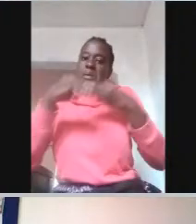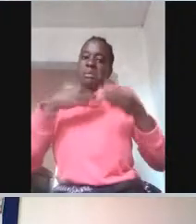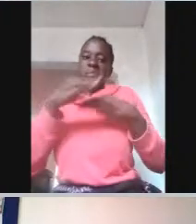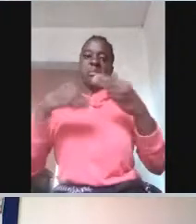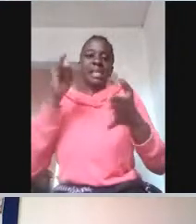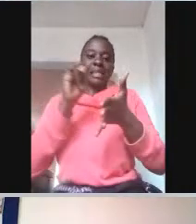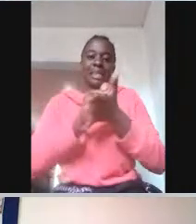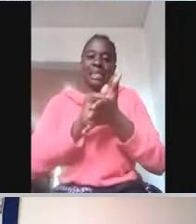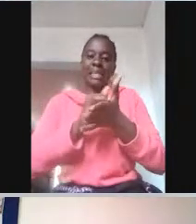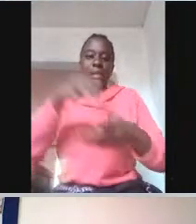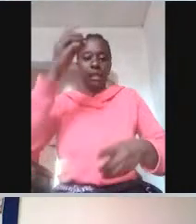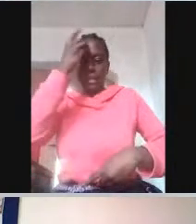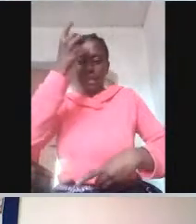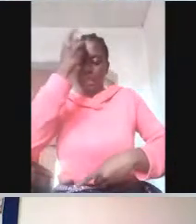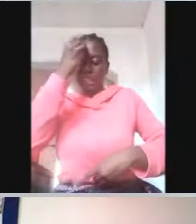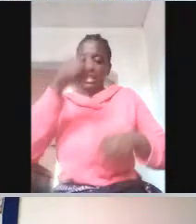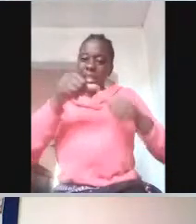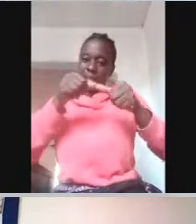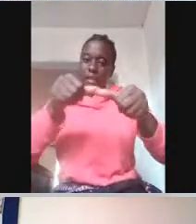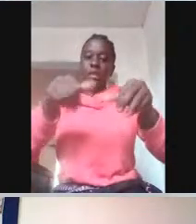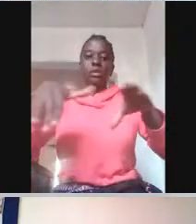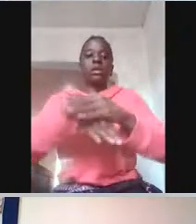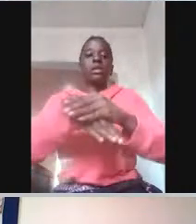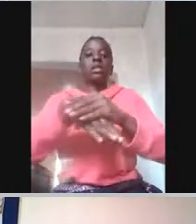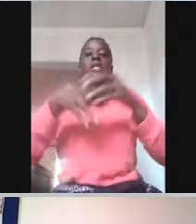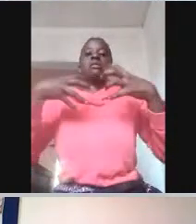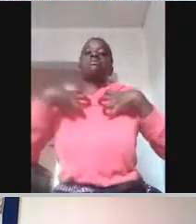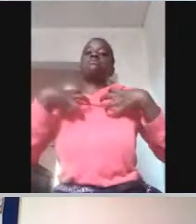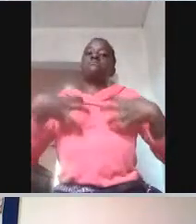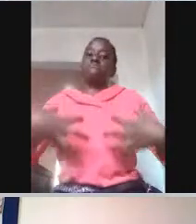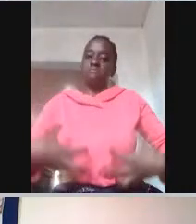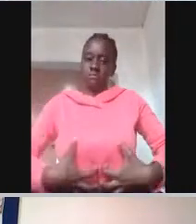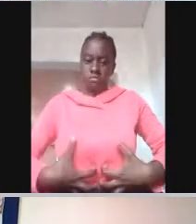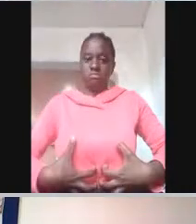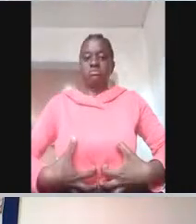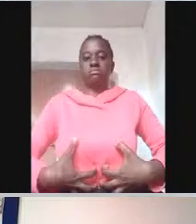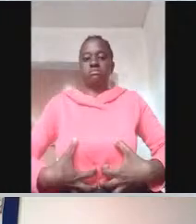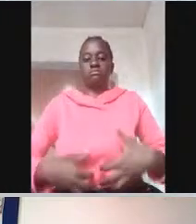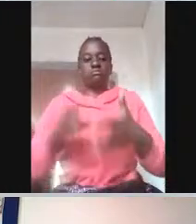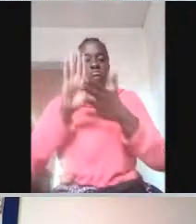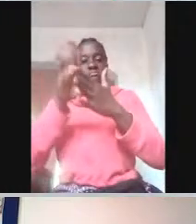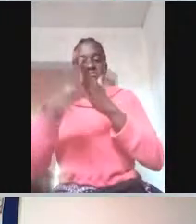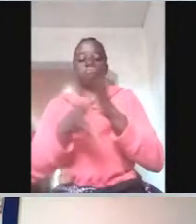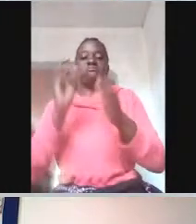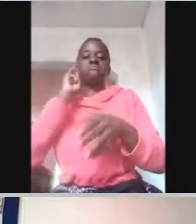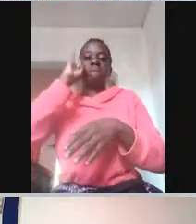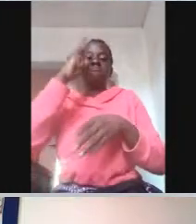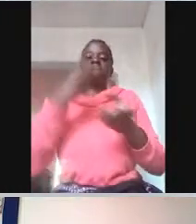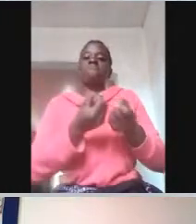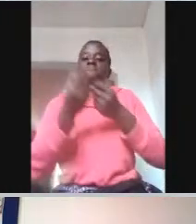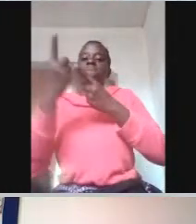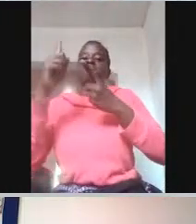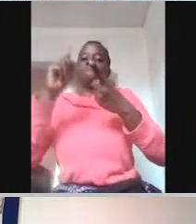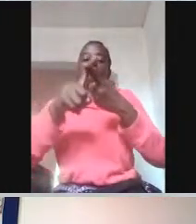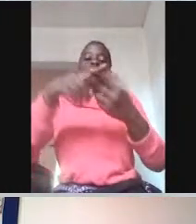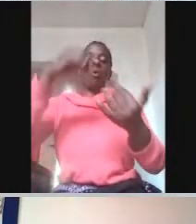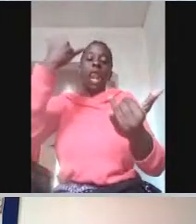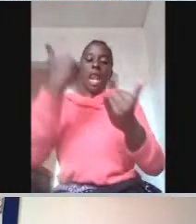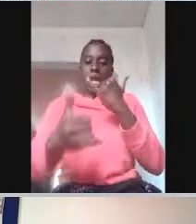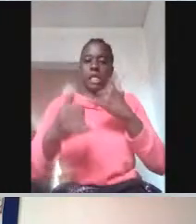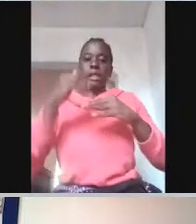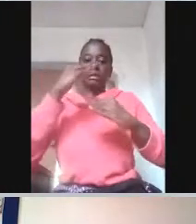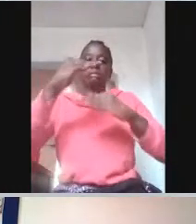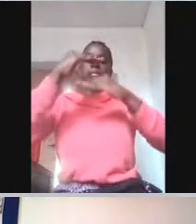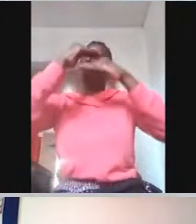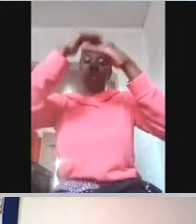Then, from the latent stage, it will go to tertiary. It's the advanced stage. This advanced stage,